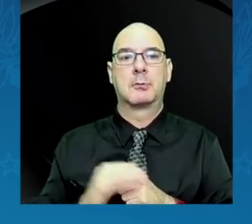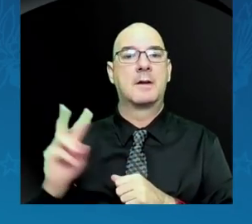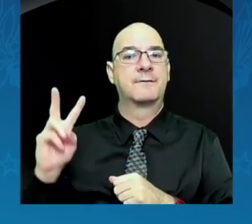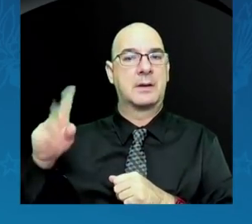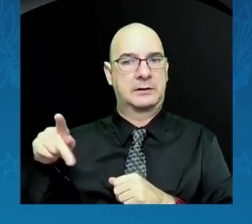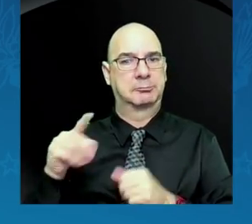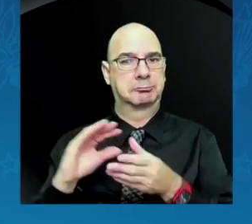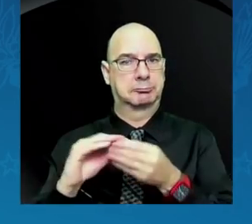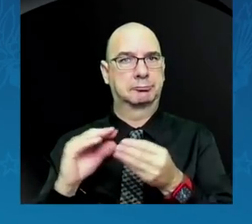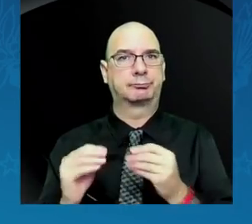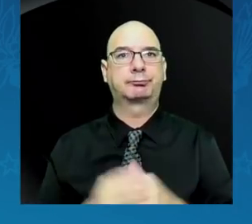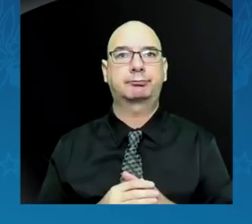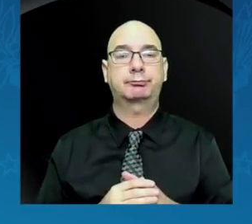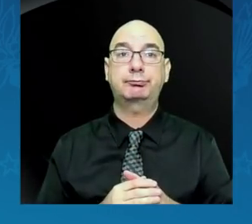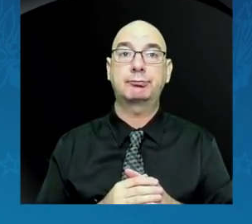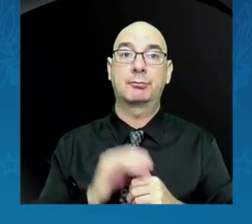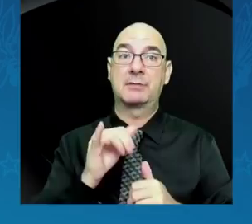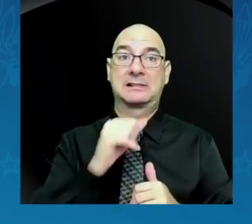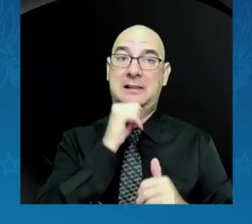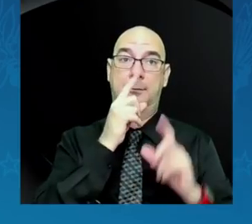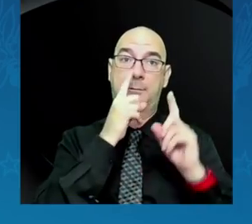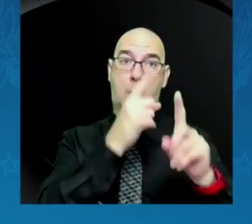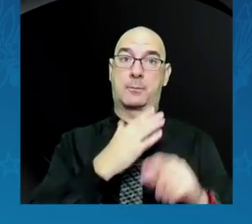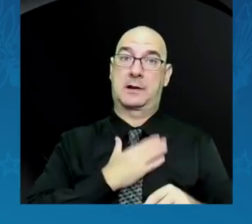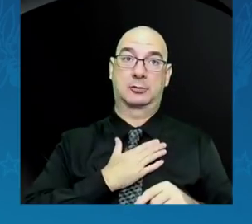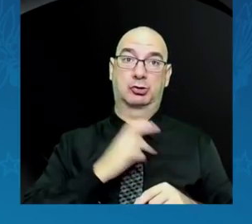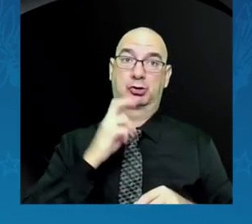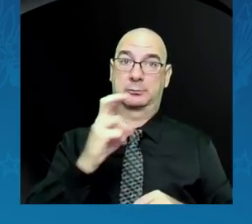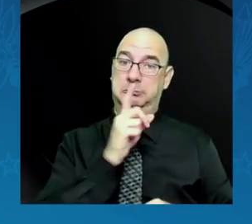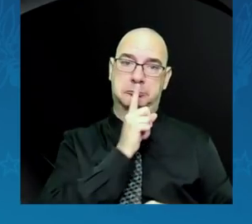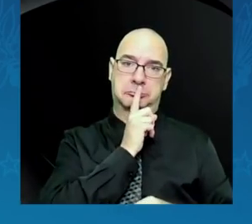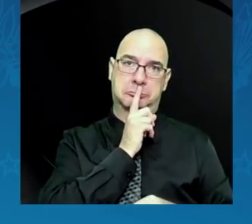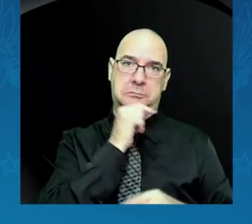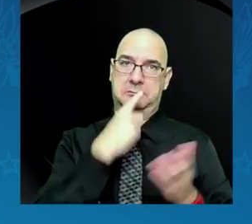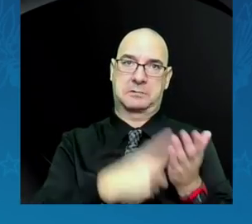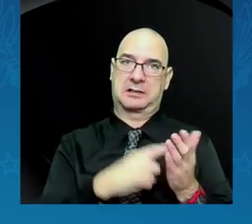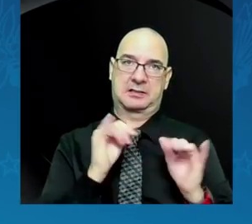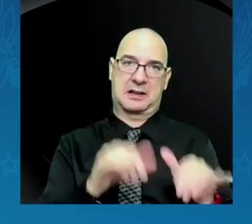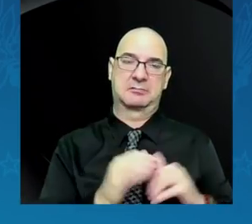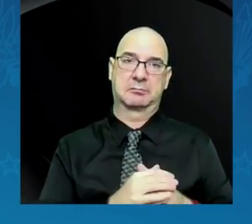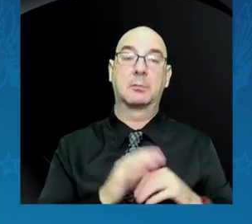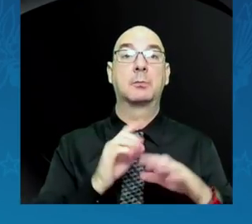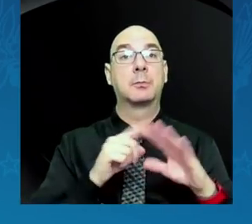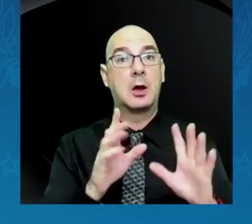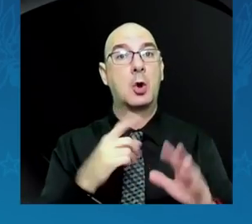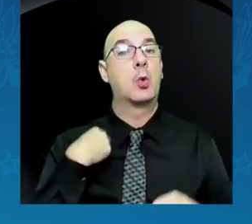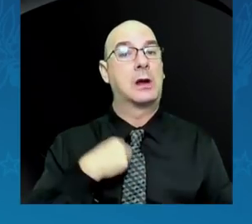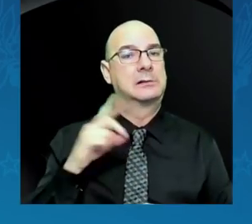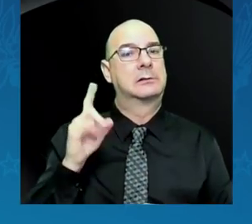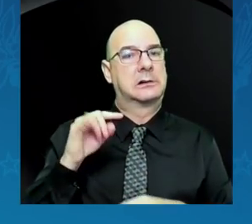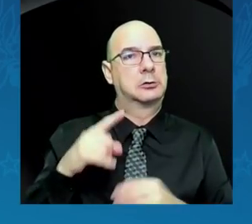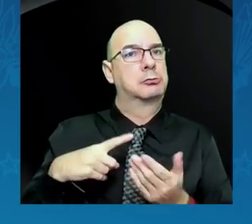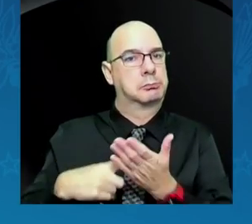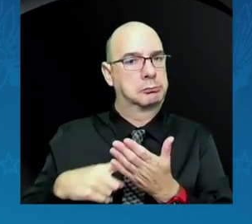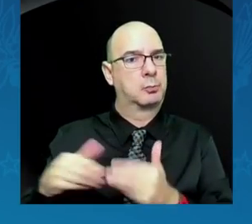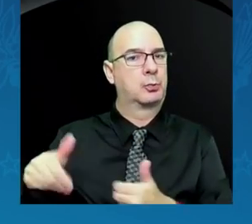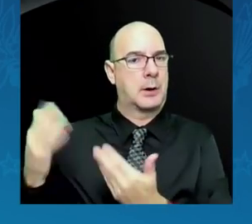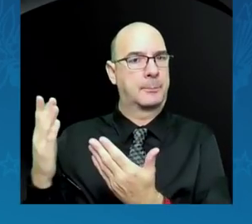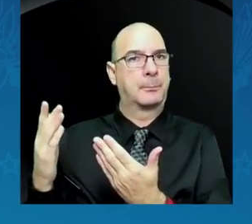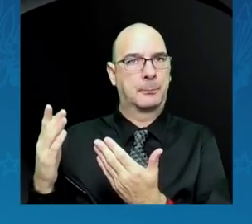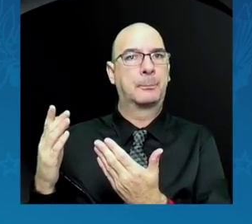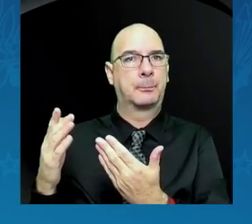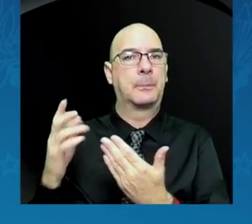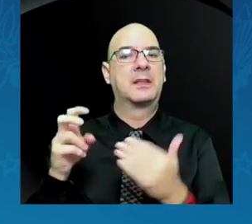we didn't discuss it. What we did discuss is the issues that are challenging